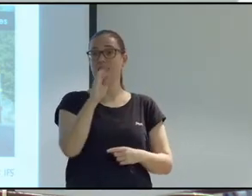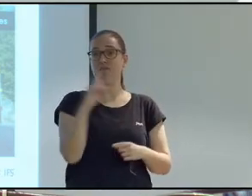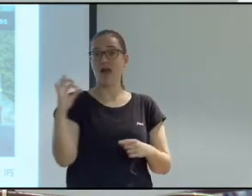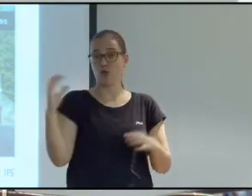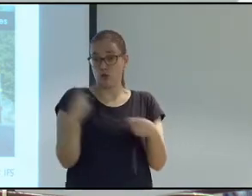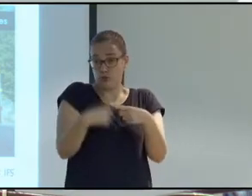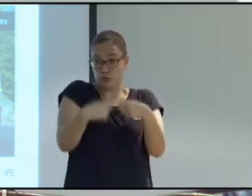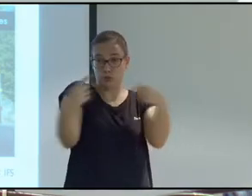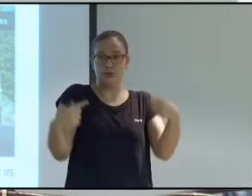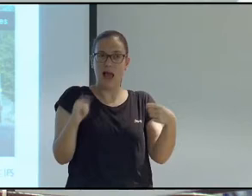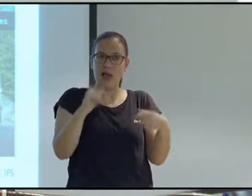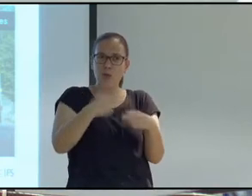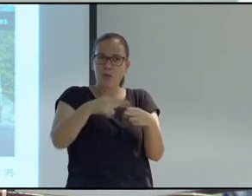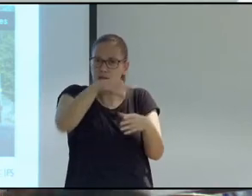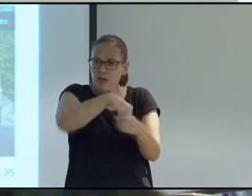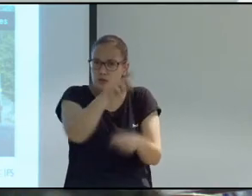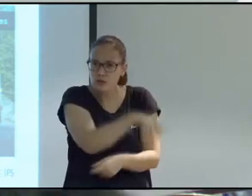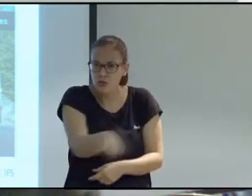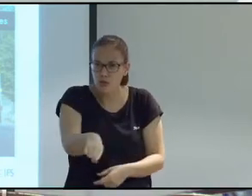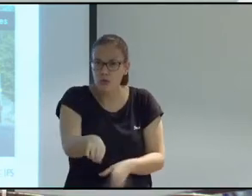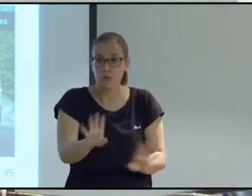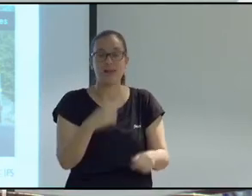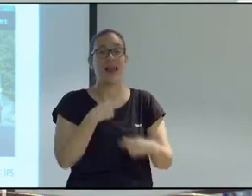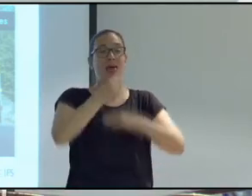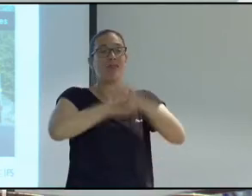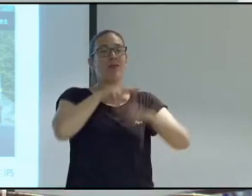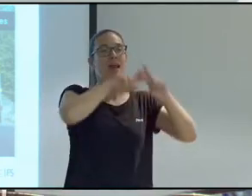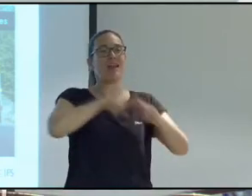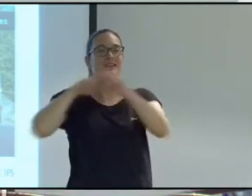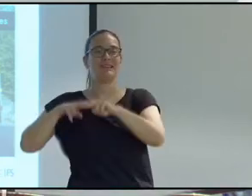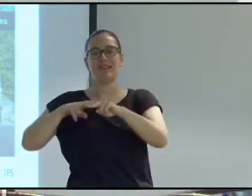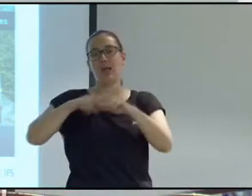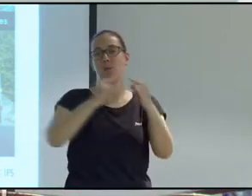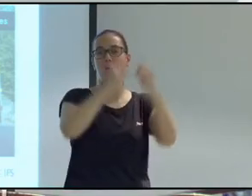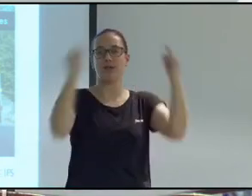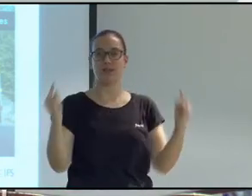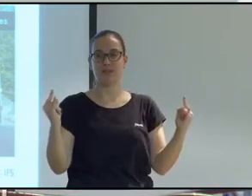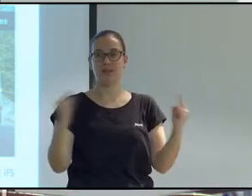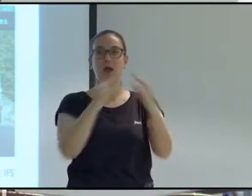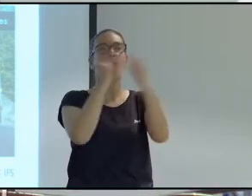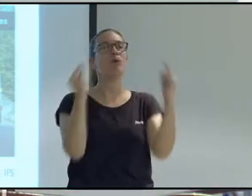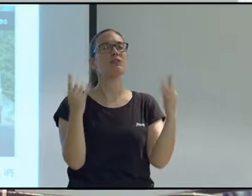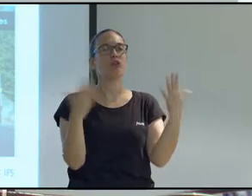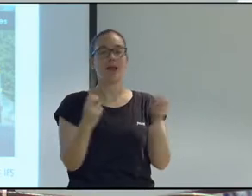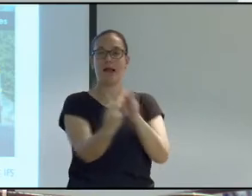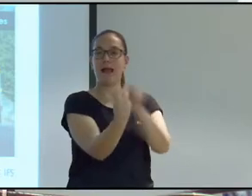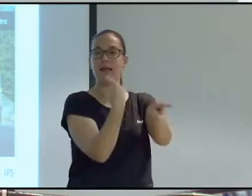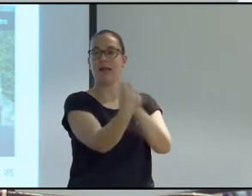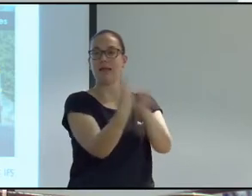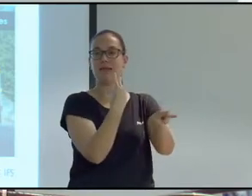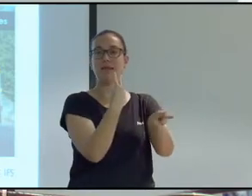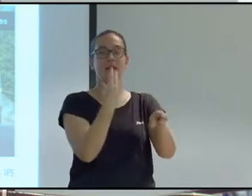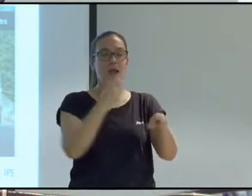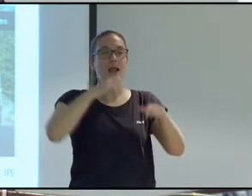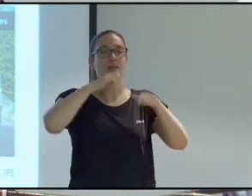So he analyzed a network of bridges on the roadways that go